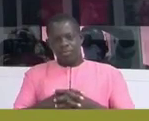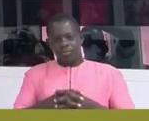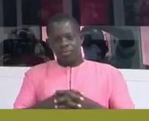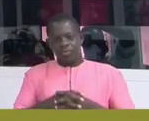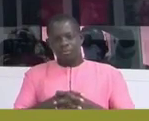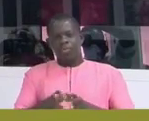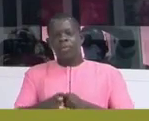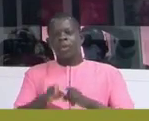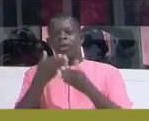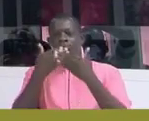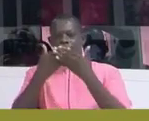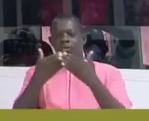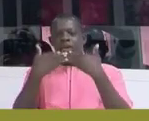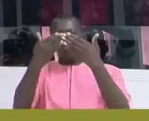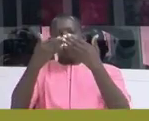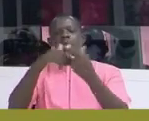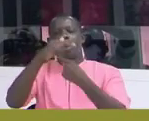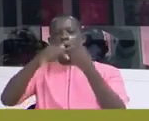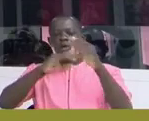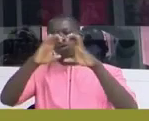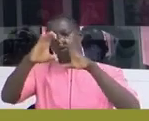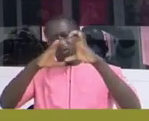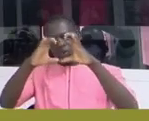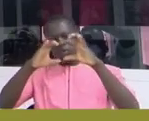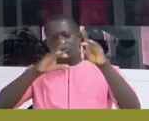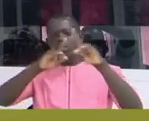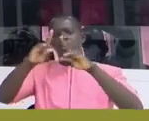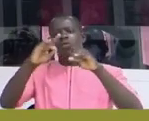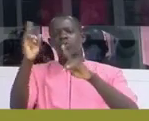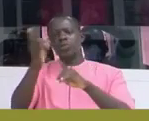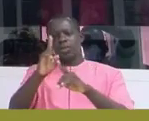with tell us tell us about the